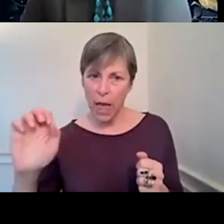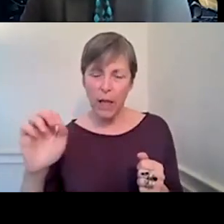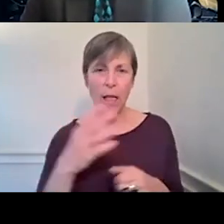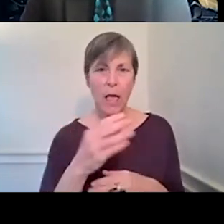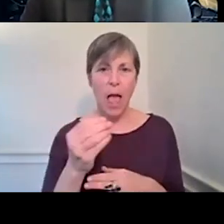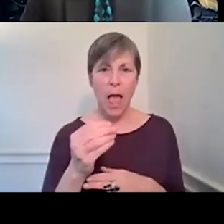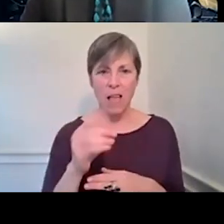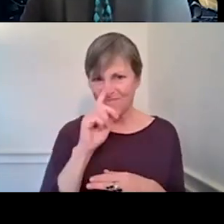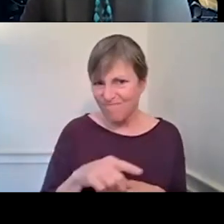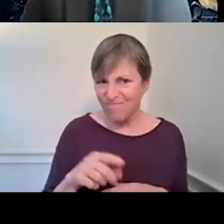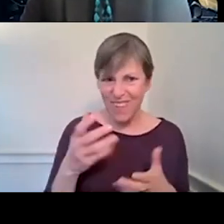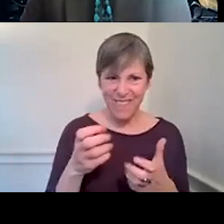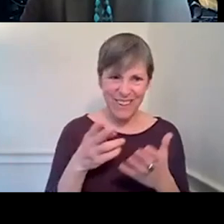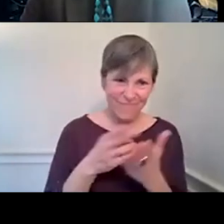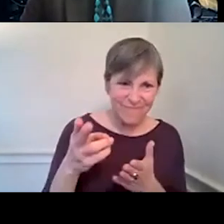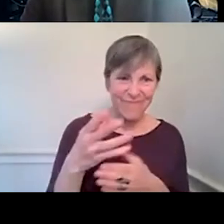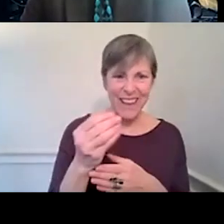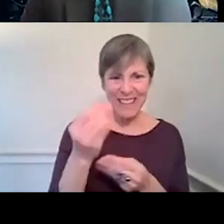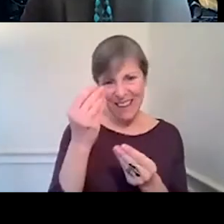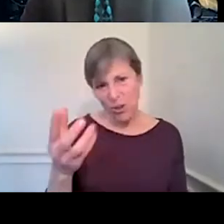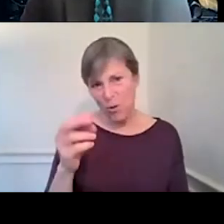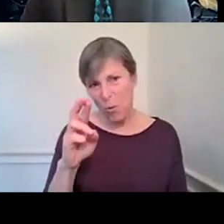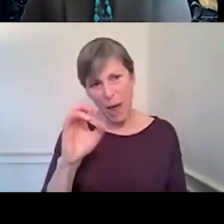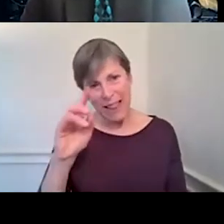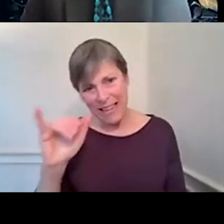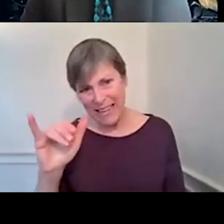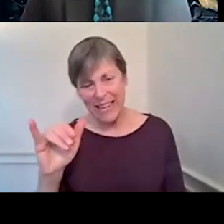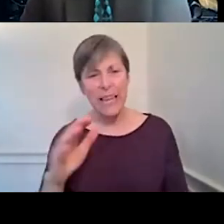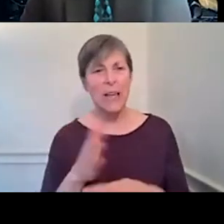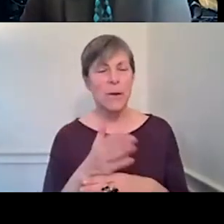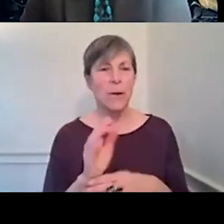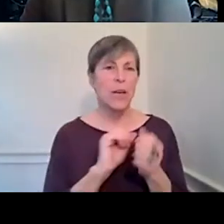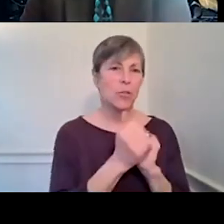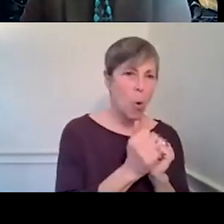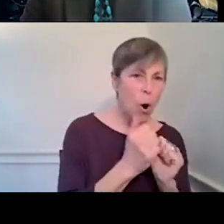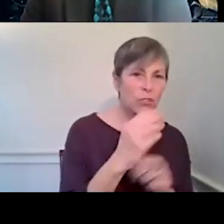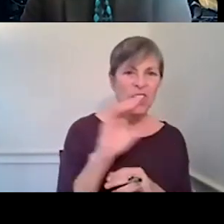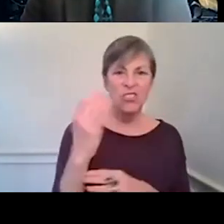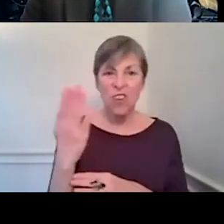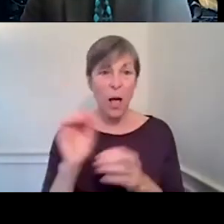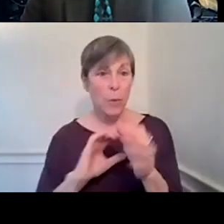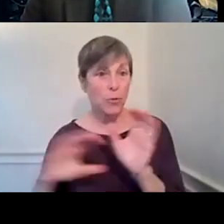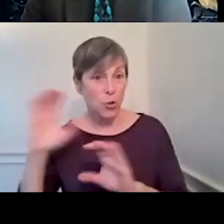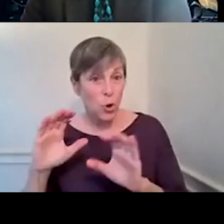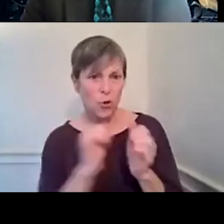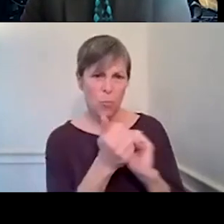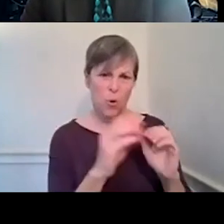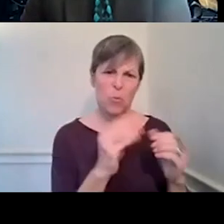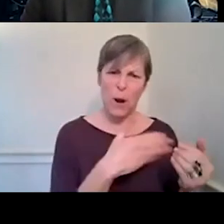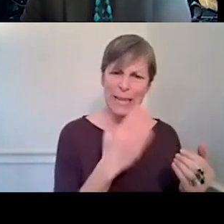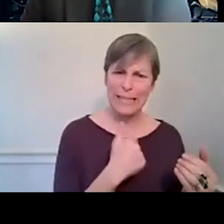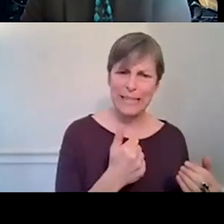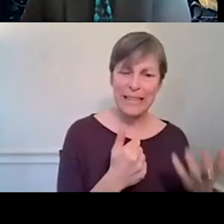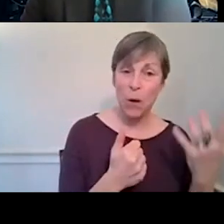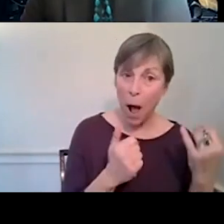be frank and a dose of reality, right? I always say between sports and job search, sports are so much easier because